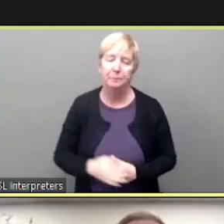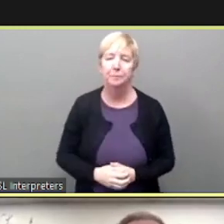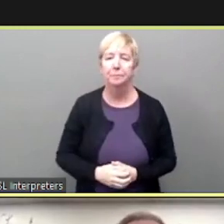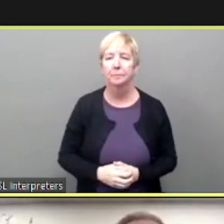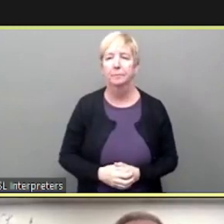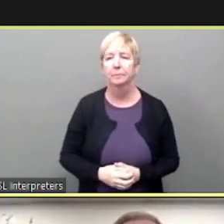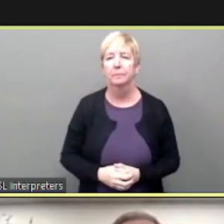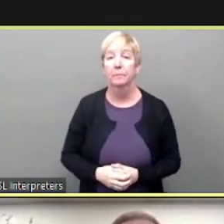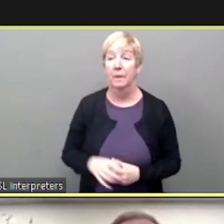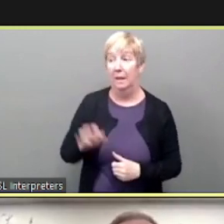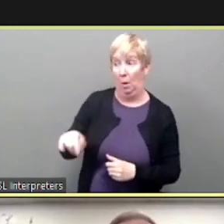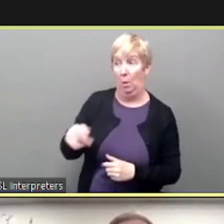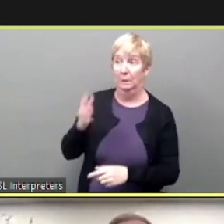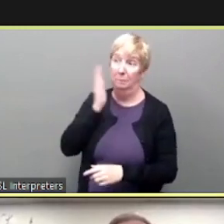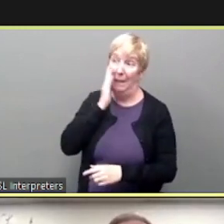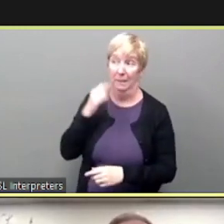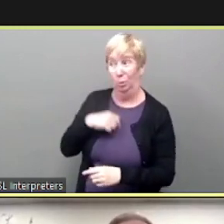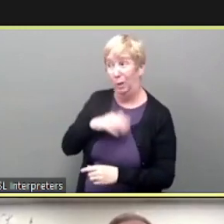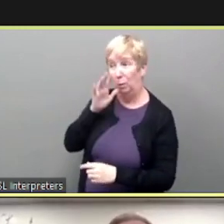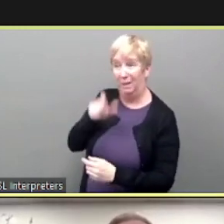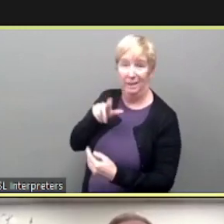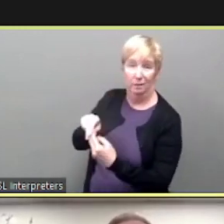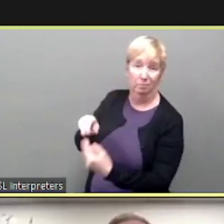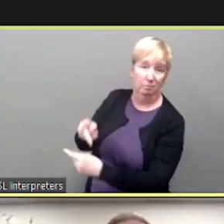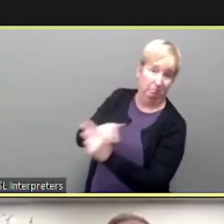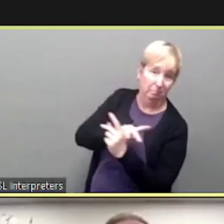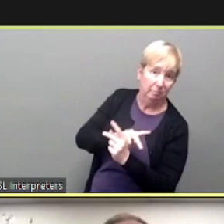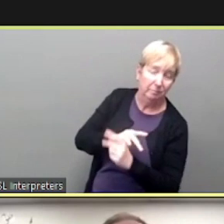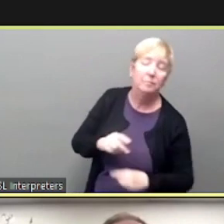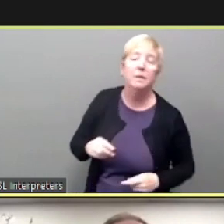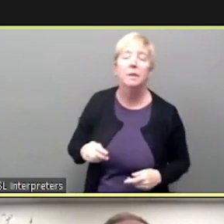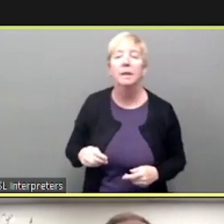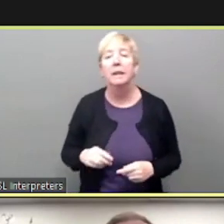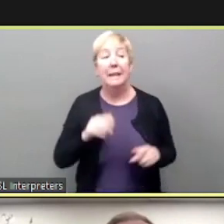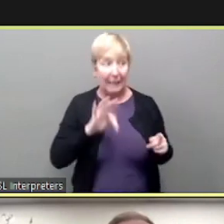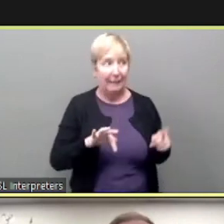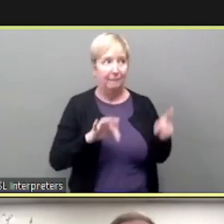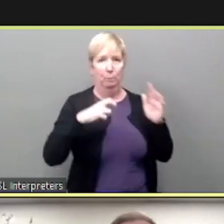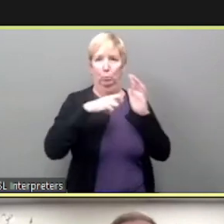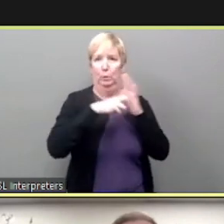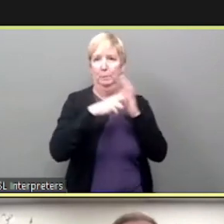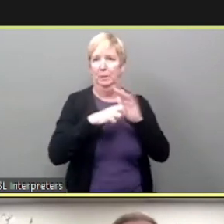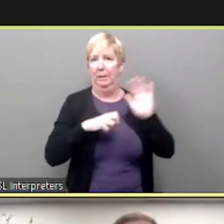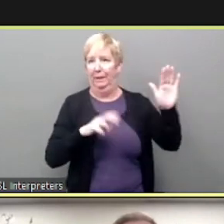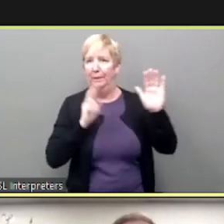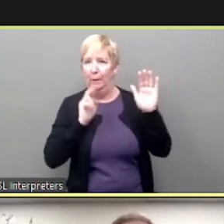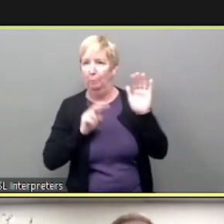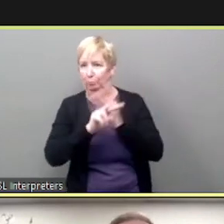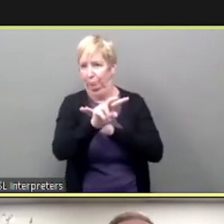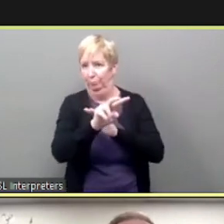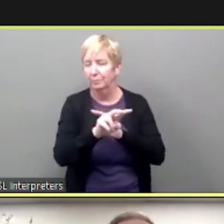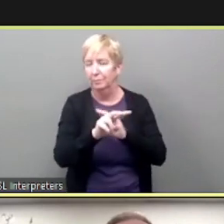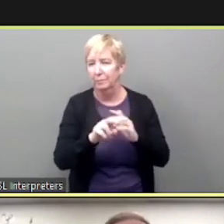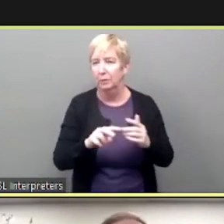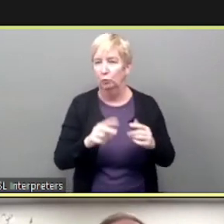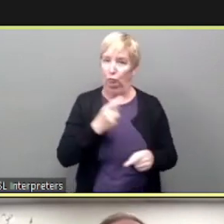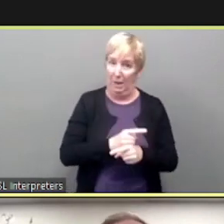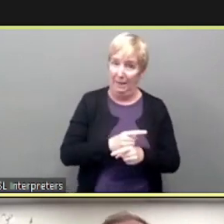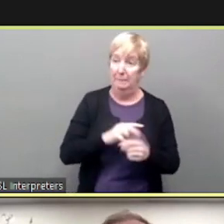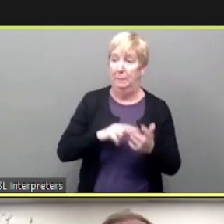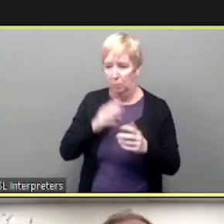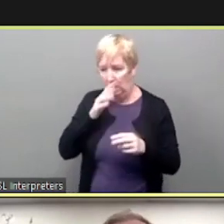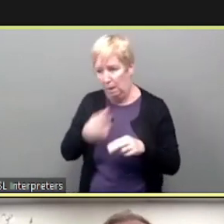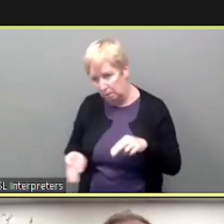modeling that we saw previous slide from Presbyterian turns out to be true, and we have a further increase in the number of people in